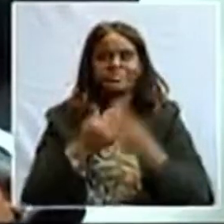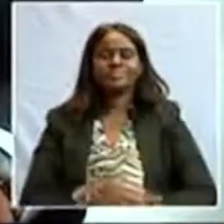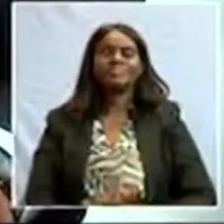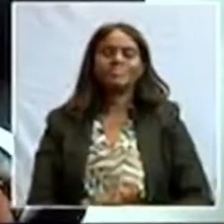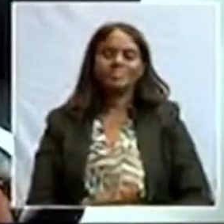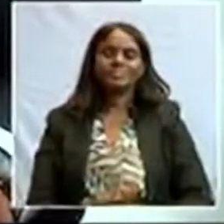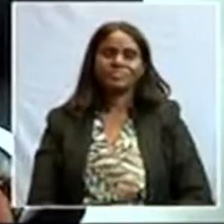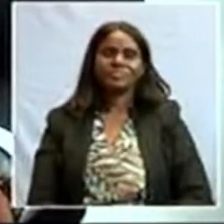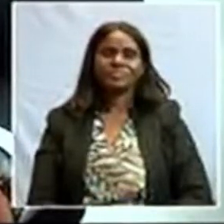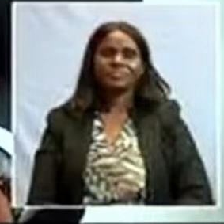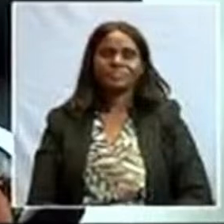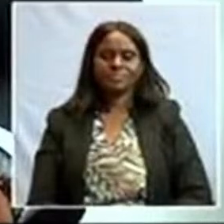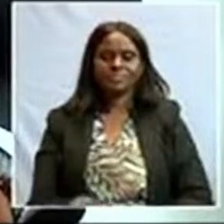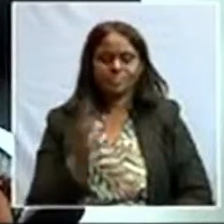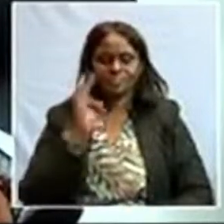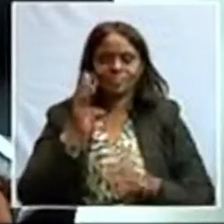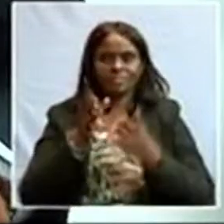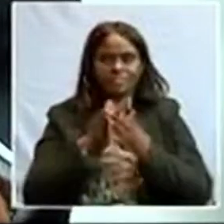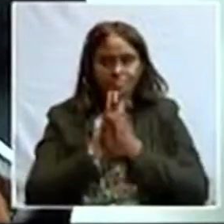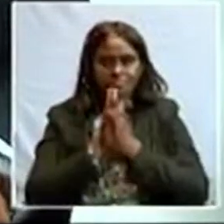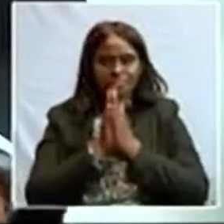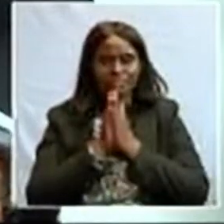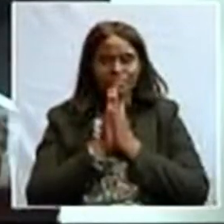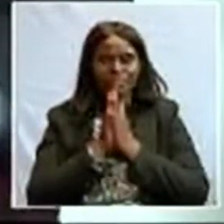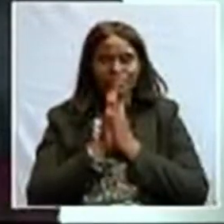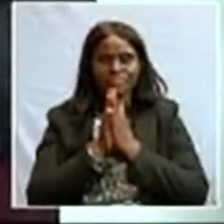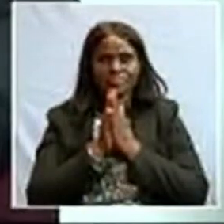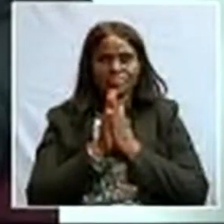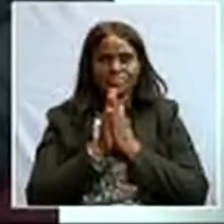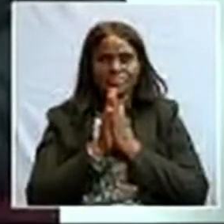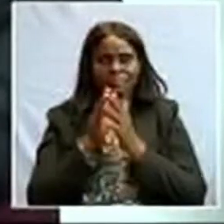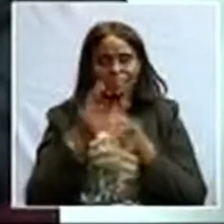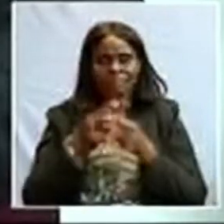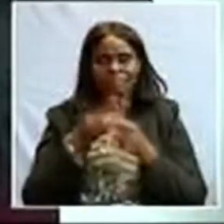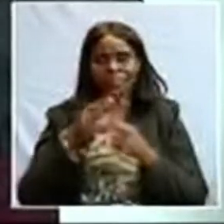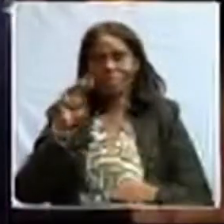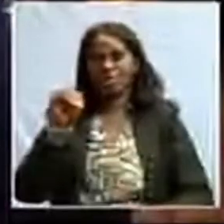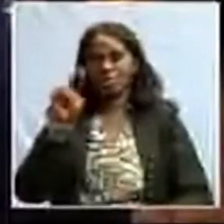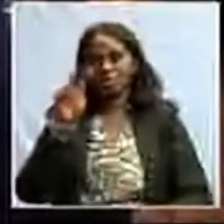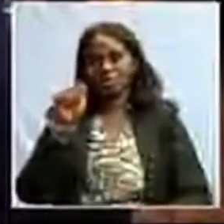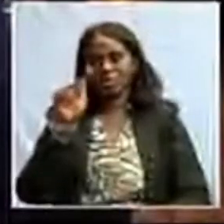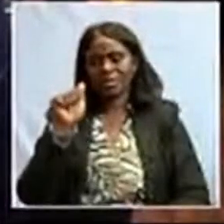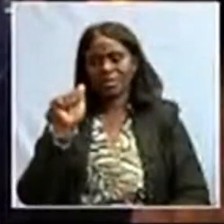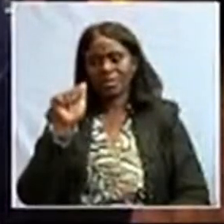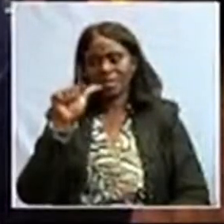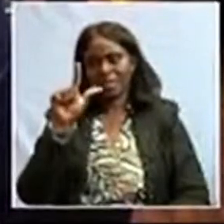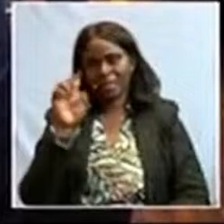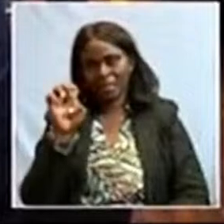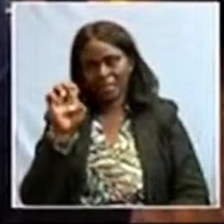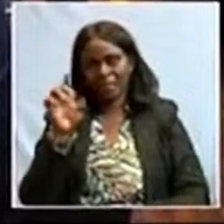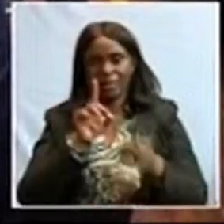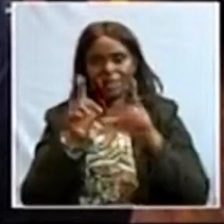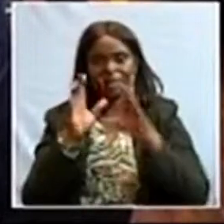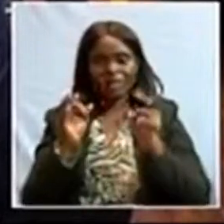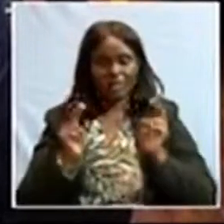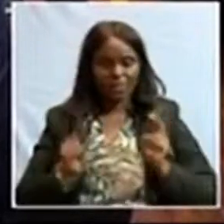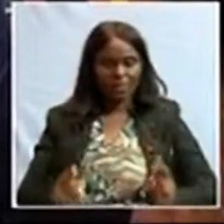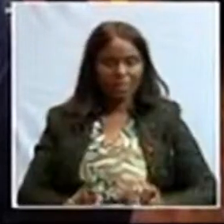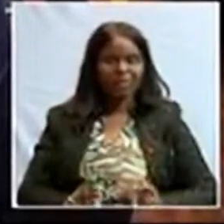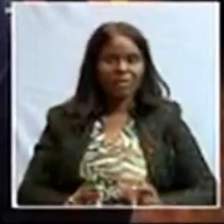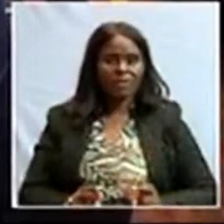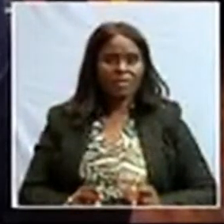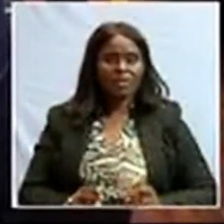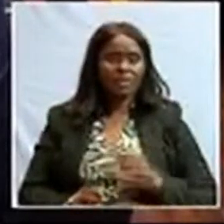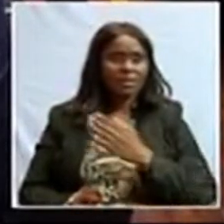thank you so much. We'll ask Mr. Mutale, Director Health, right? That was